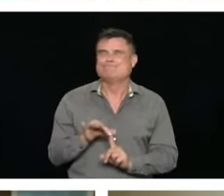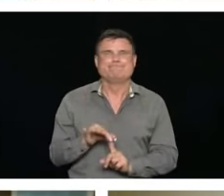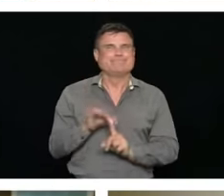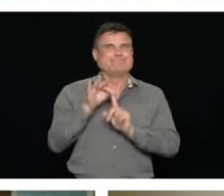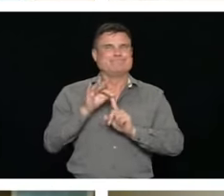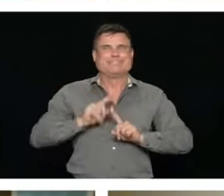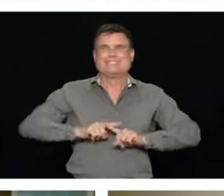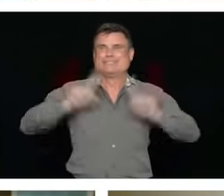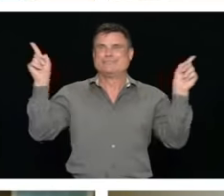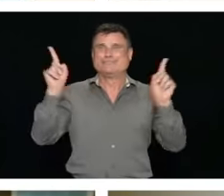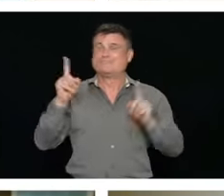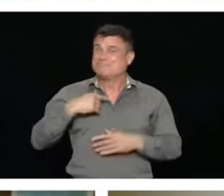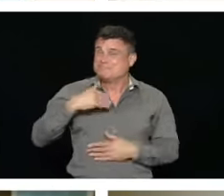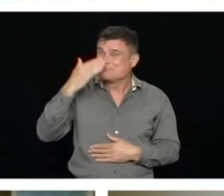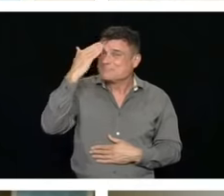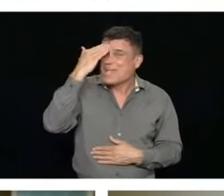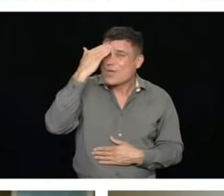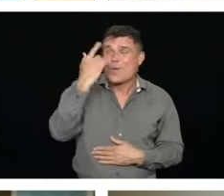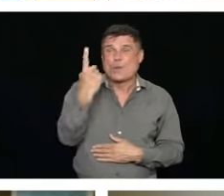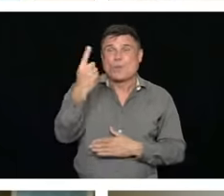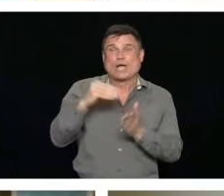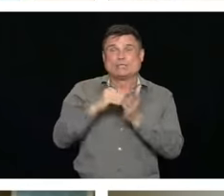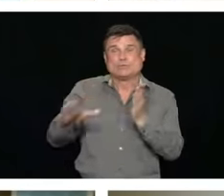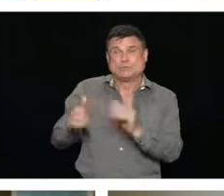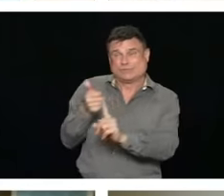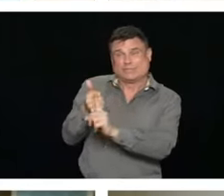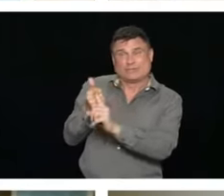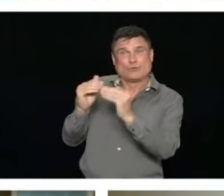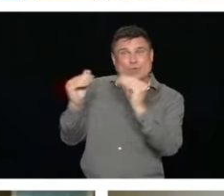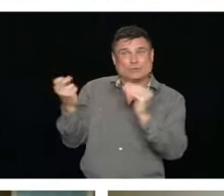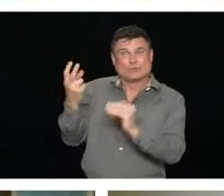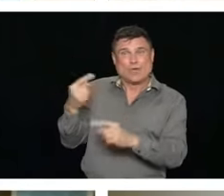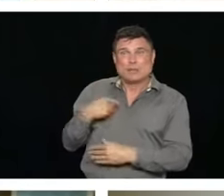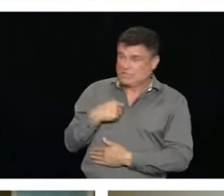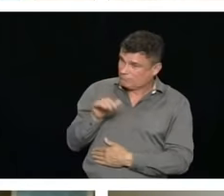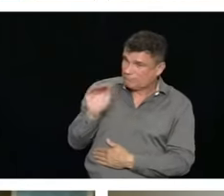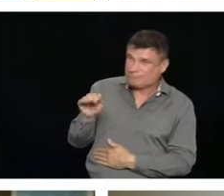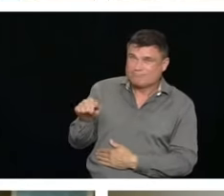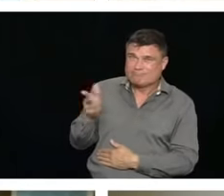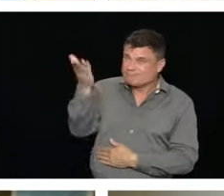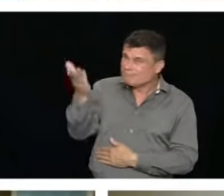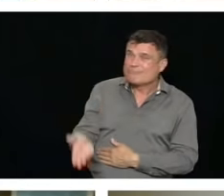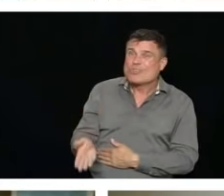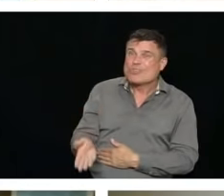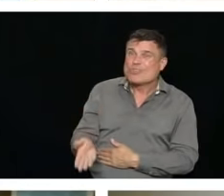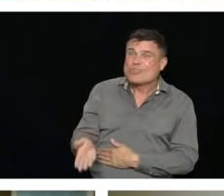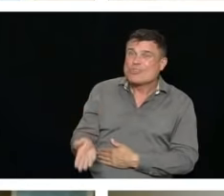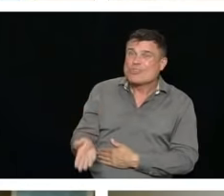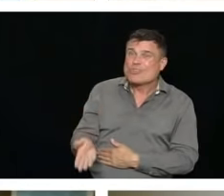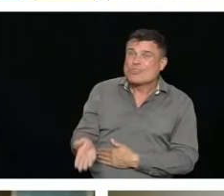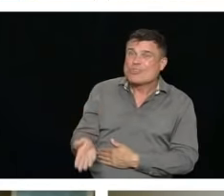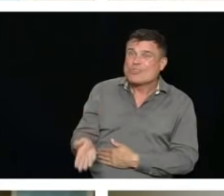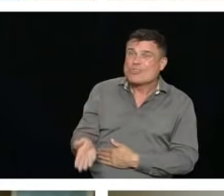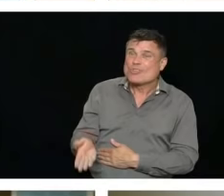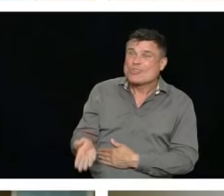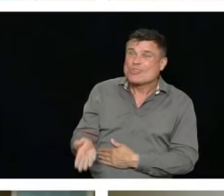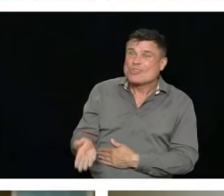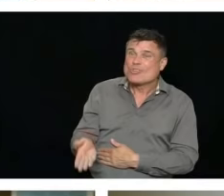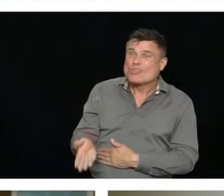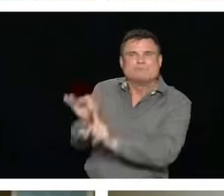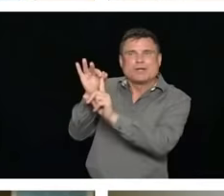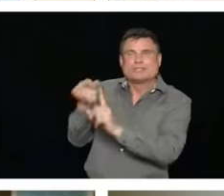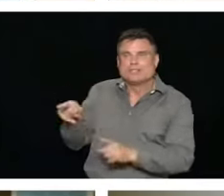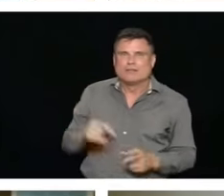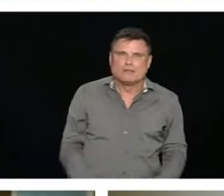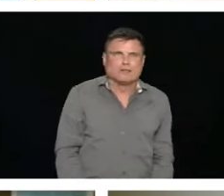we're going to have to be creative around this process. I've got a question from Robert, who's connected to Henry Hudson School in Vancouver.